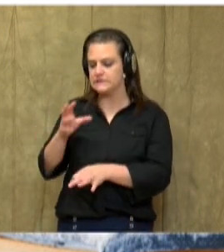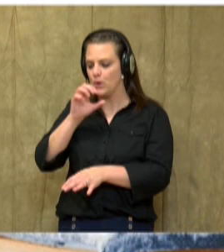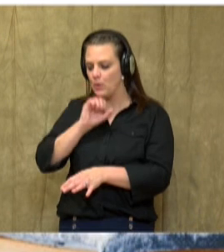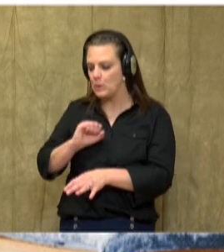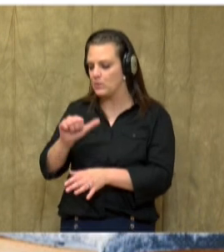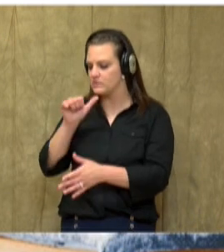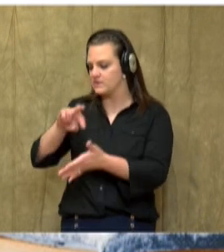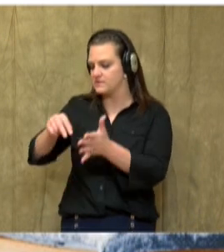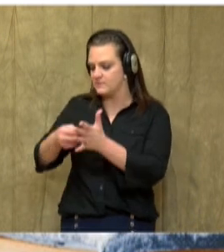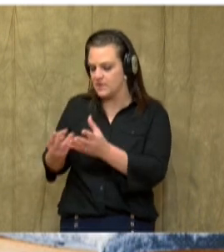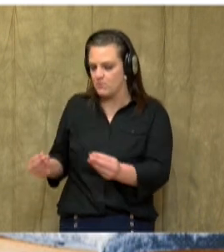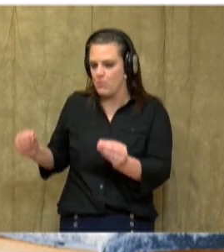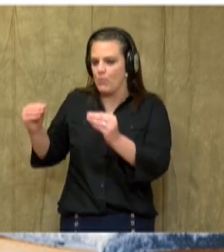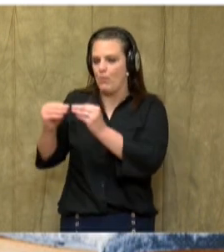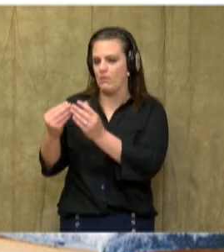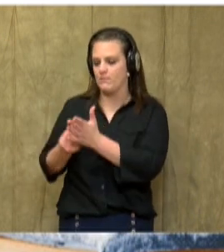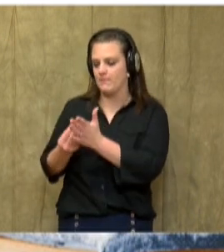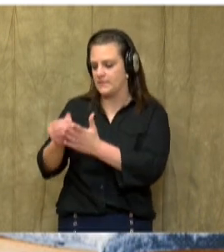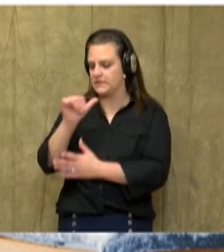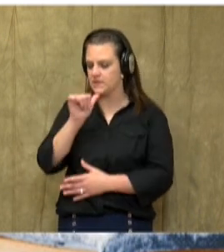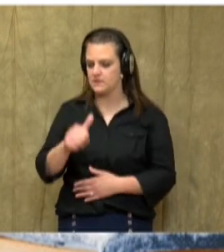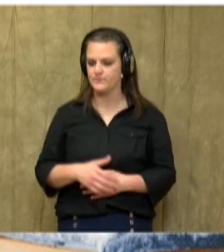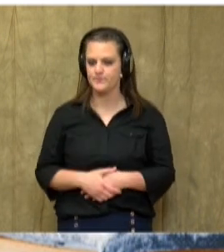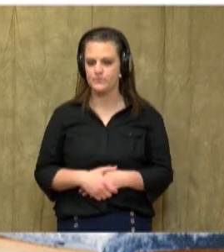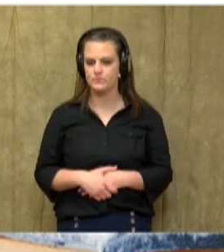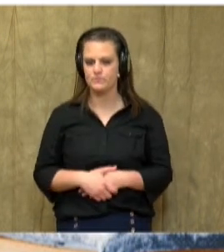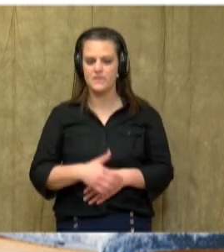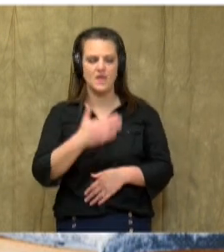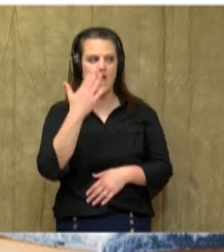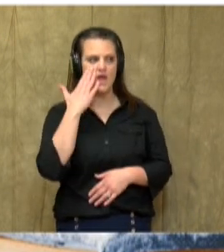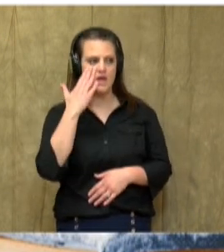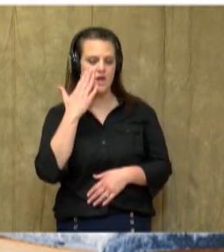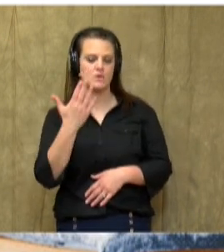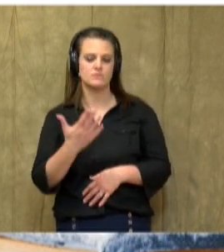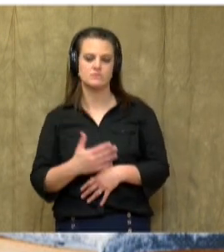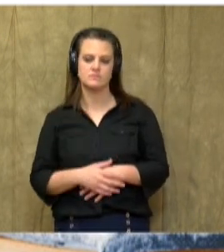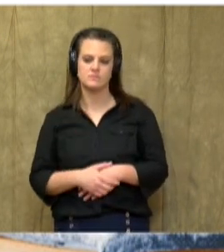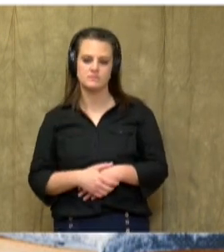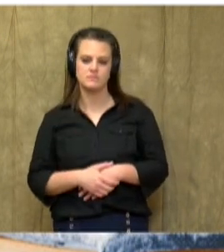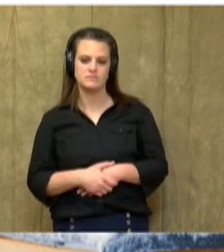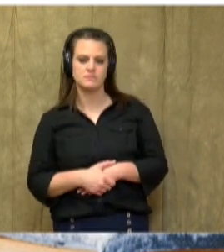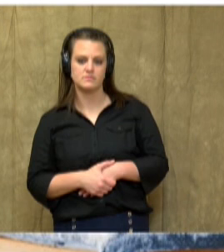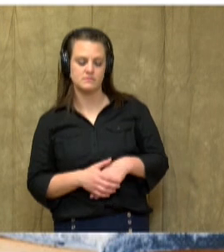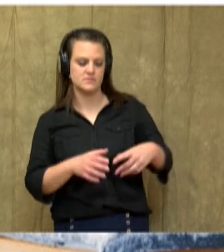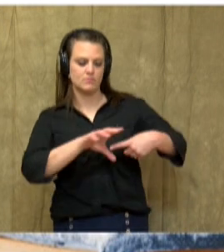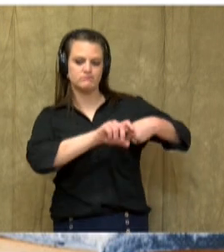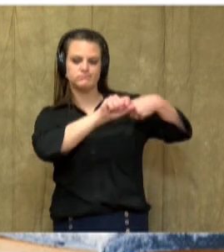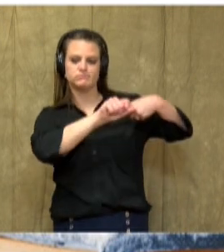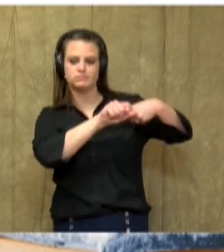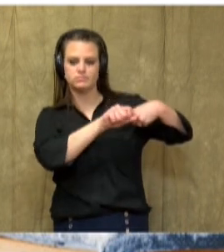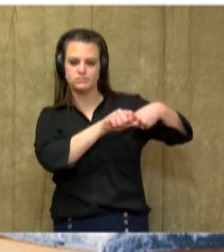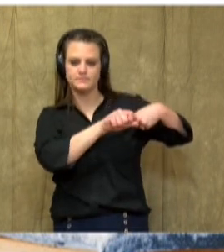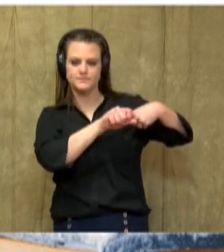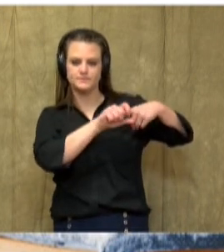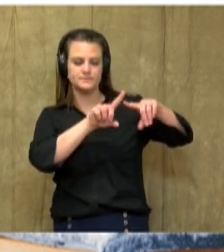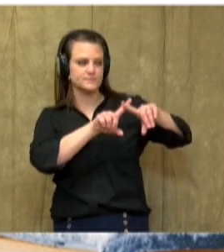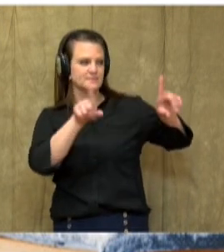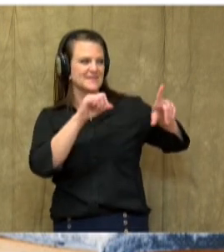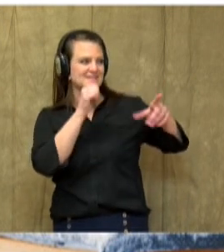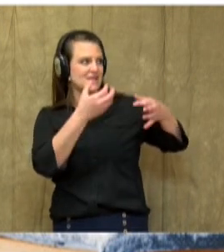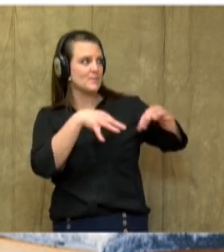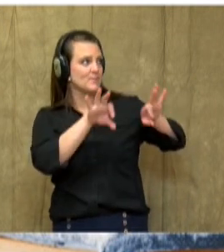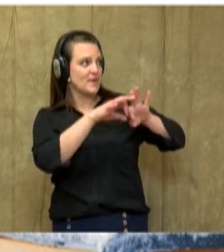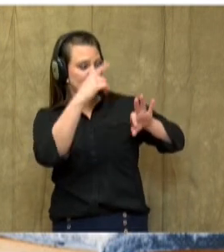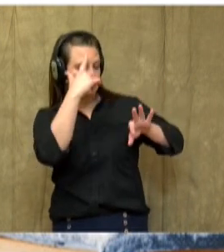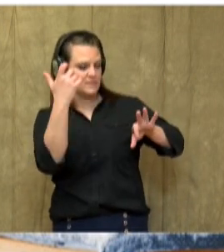old doesn't mean it's worth more. I know that, Grandpa. Caitlin squeezed her grandpa's hand. It's not